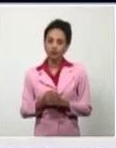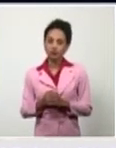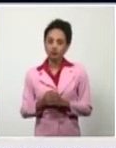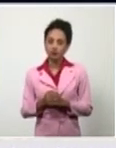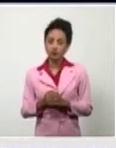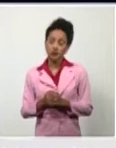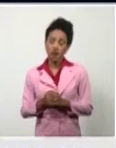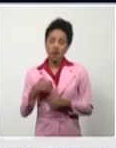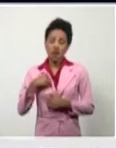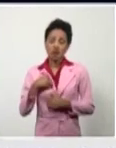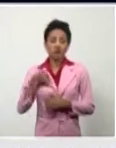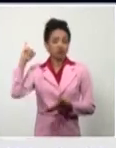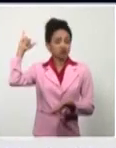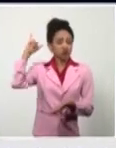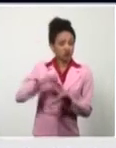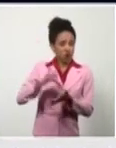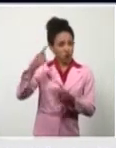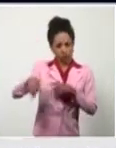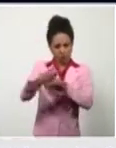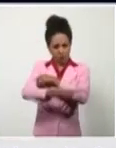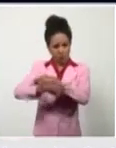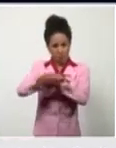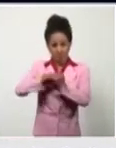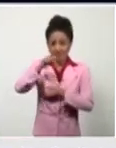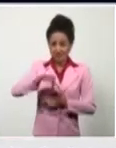abroad. And now